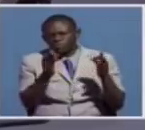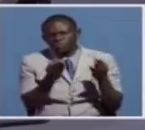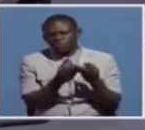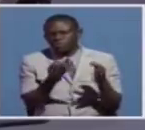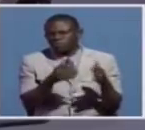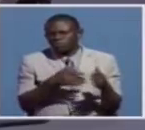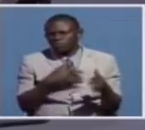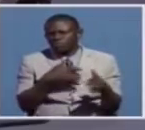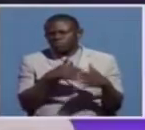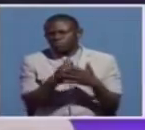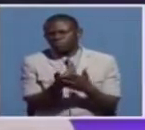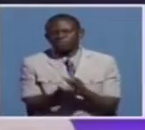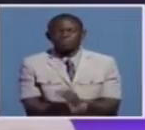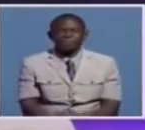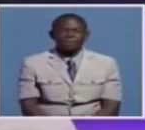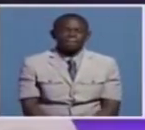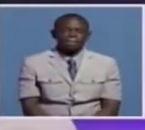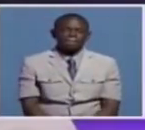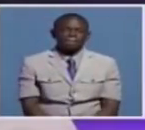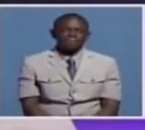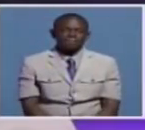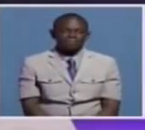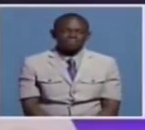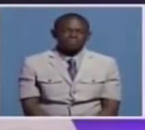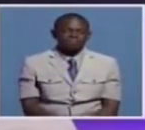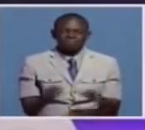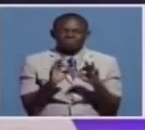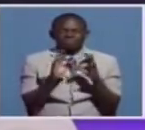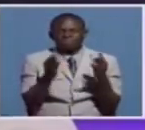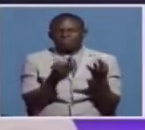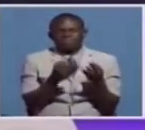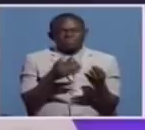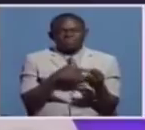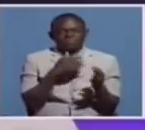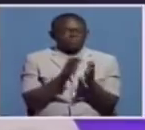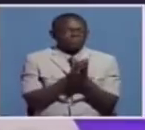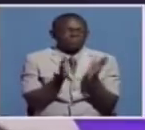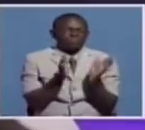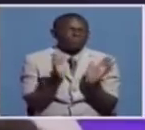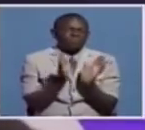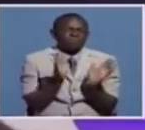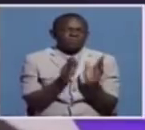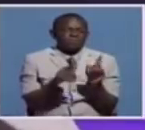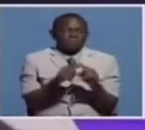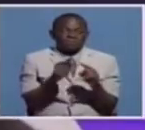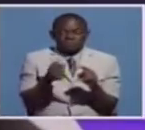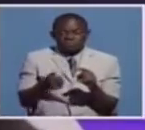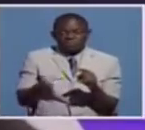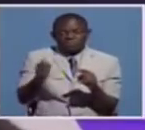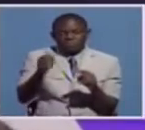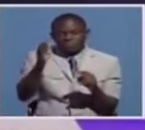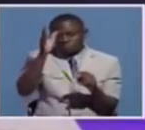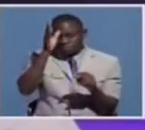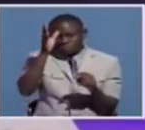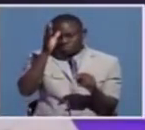family was not that much, but on him, because obviously the attempted coups were done by people